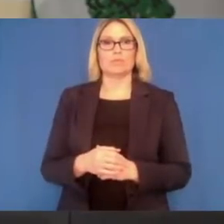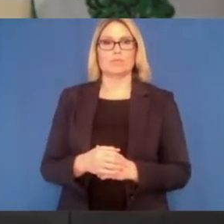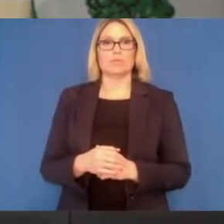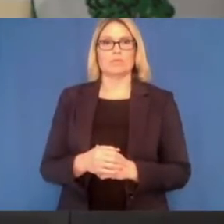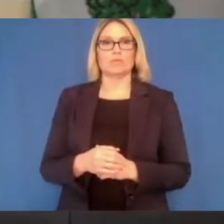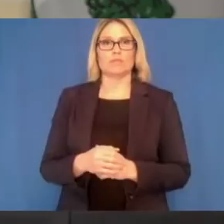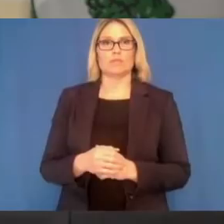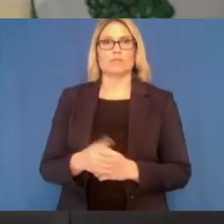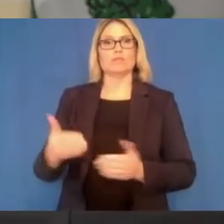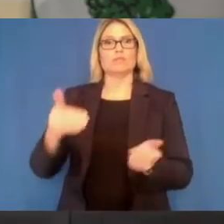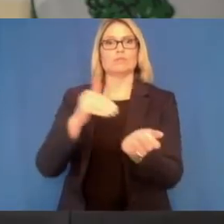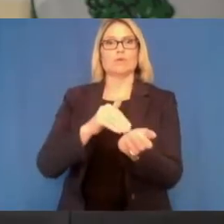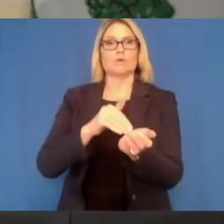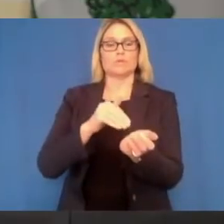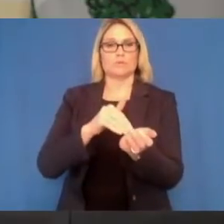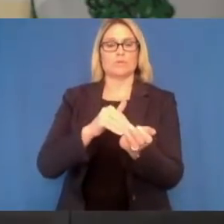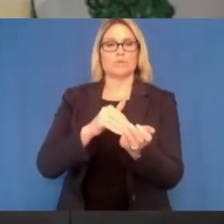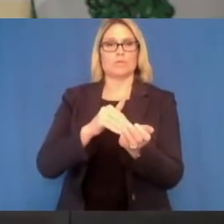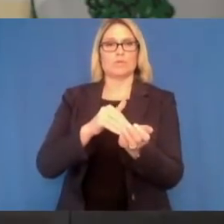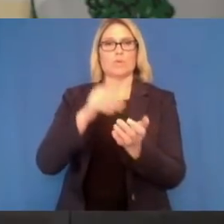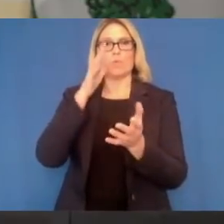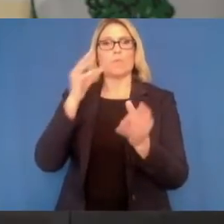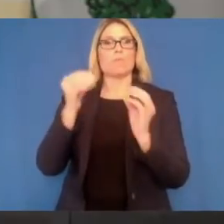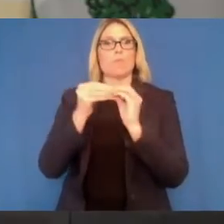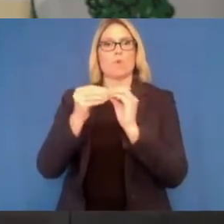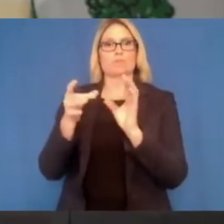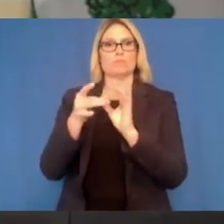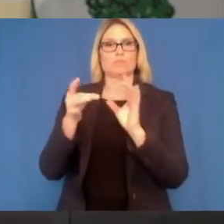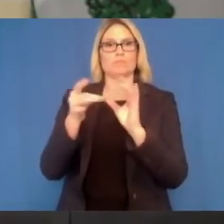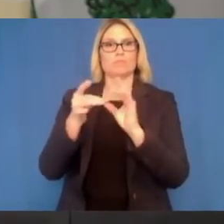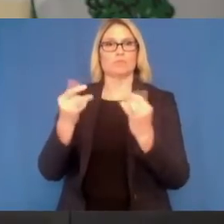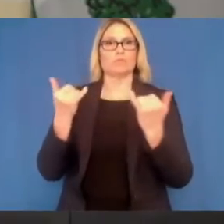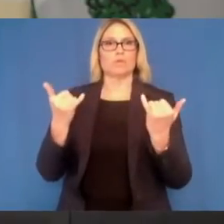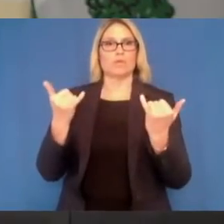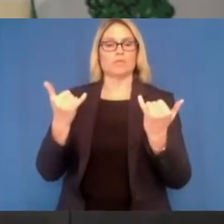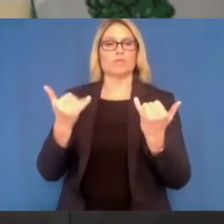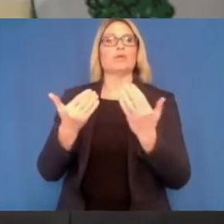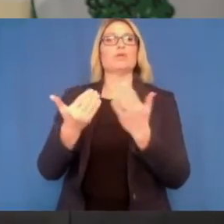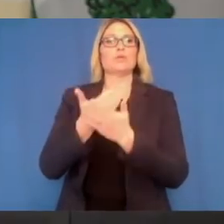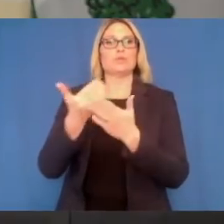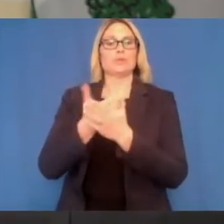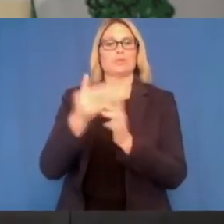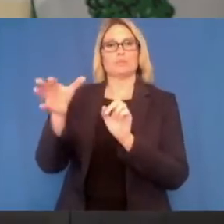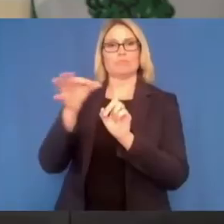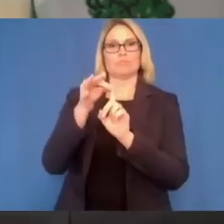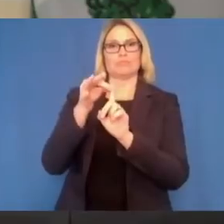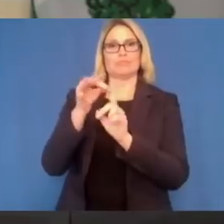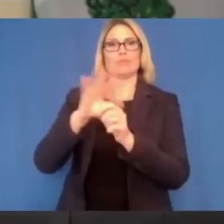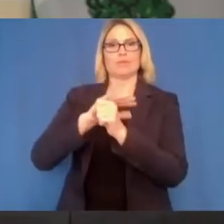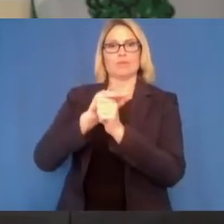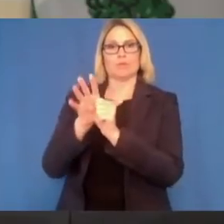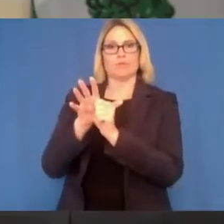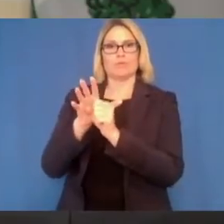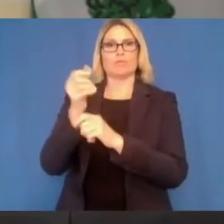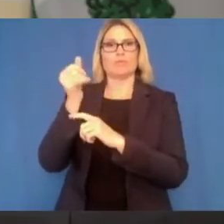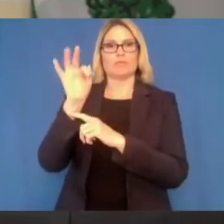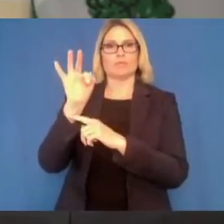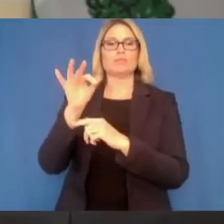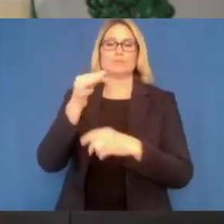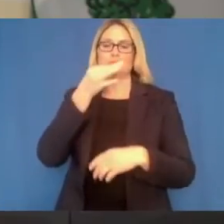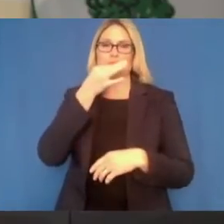Dr. Morrison will bring more updated information on some new positives cases in our province in a moment.